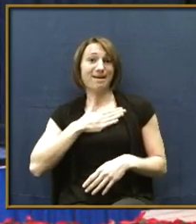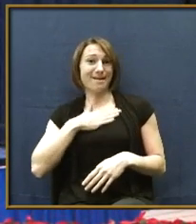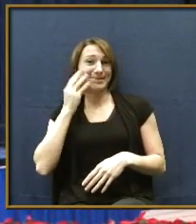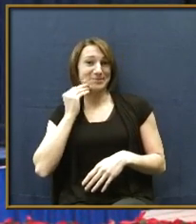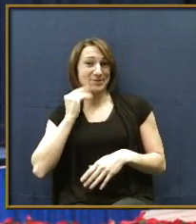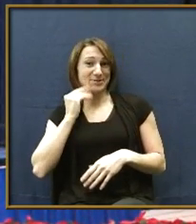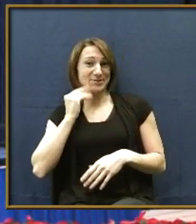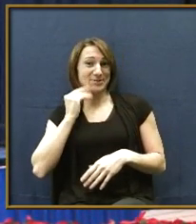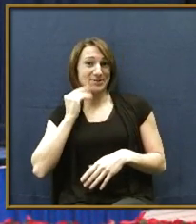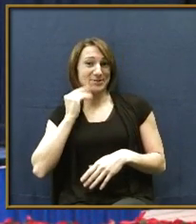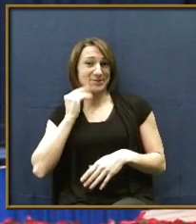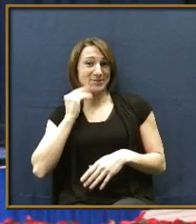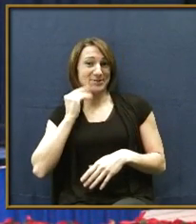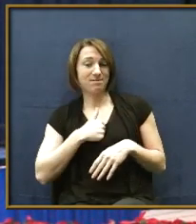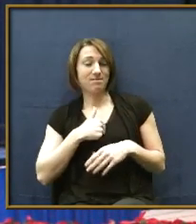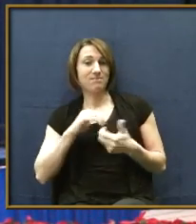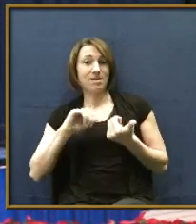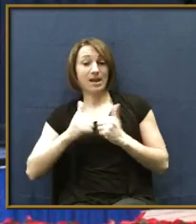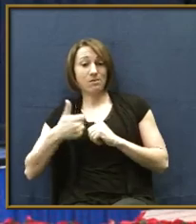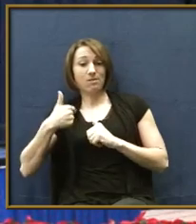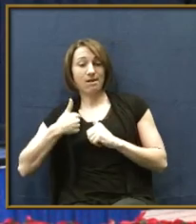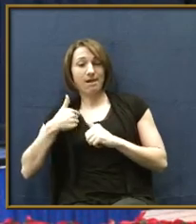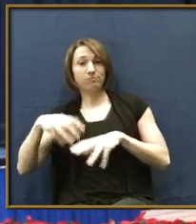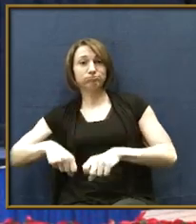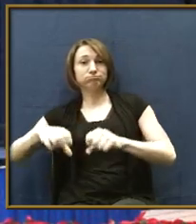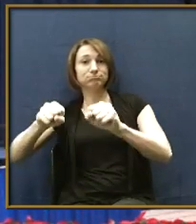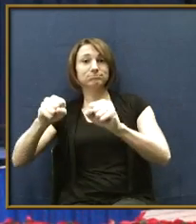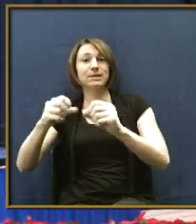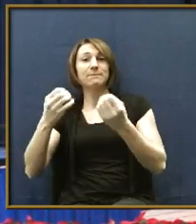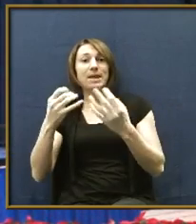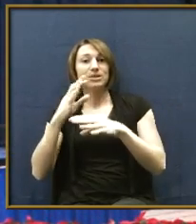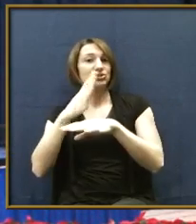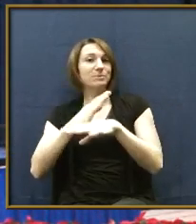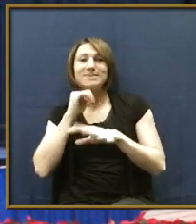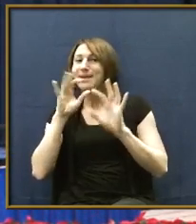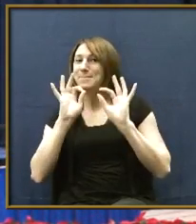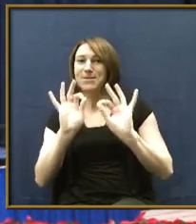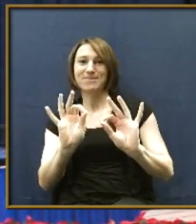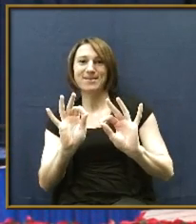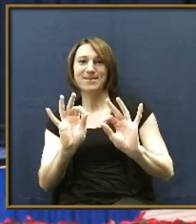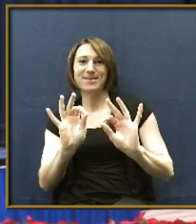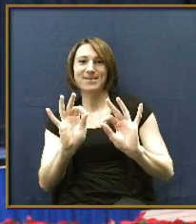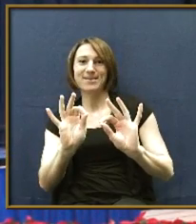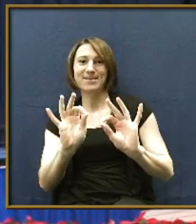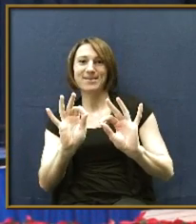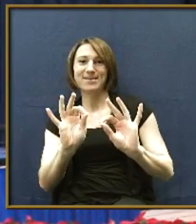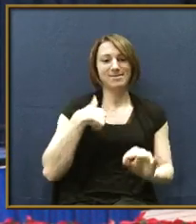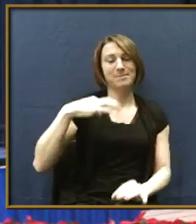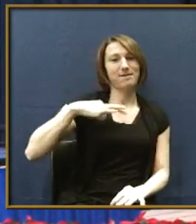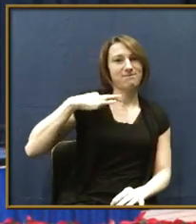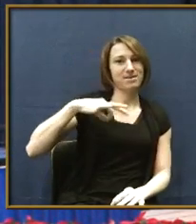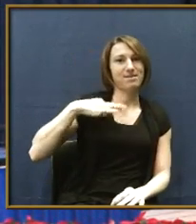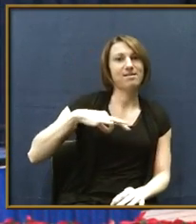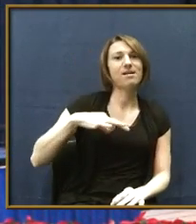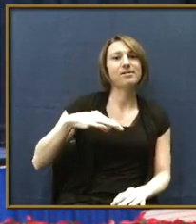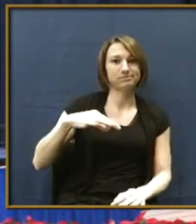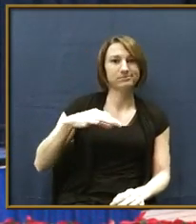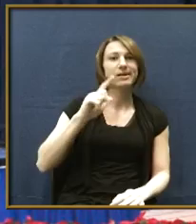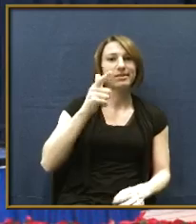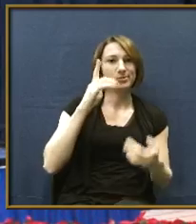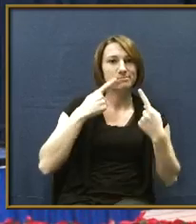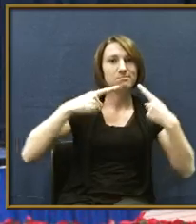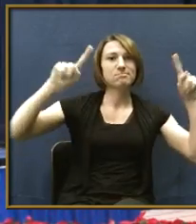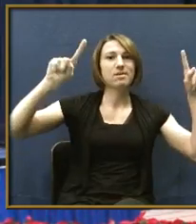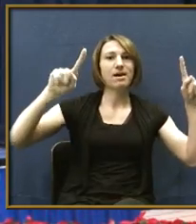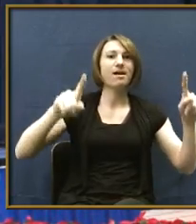the story of how perfect jobs led to rewarding opportunities, which eventually led me